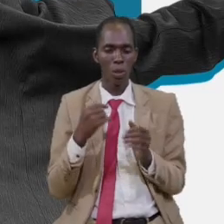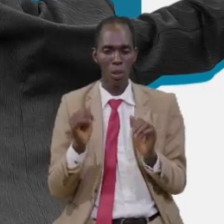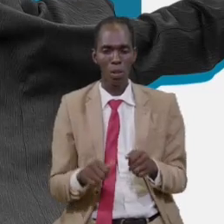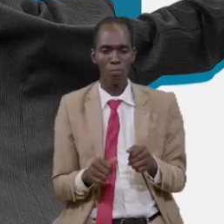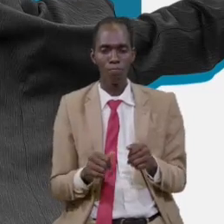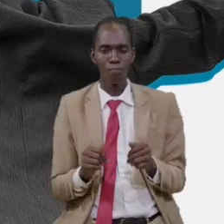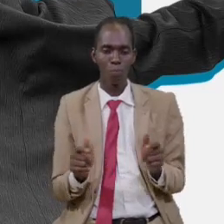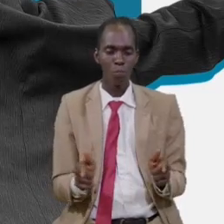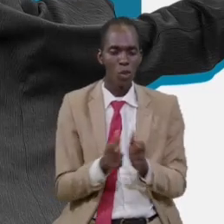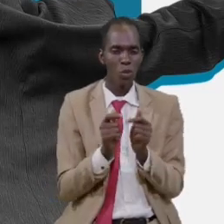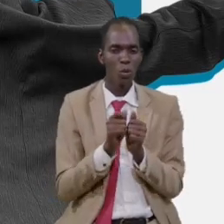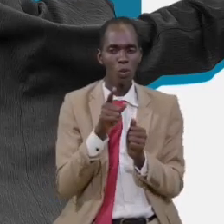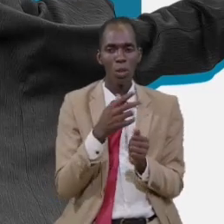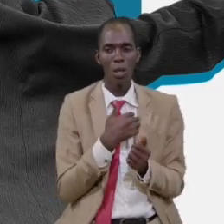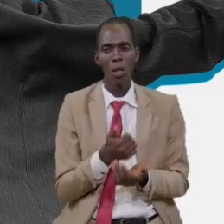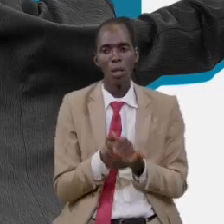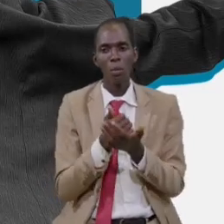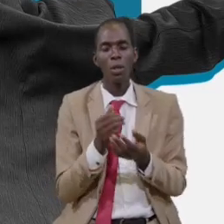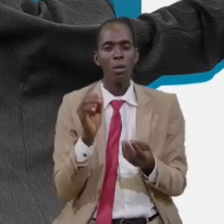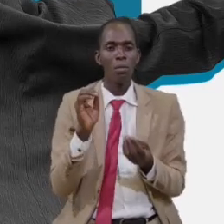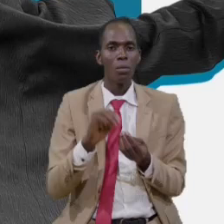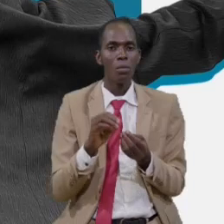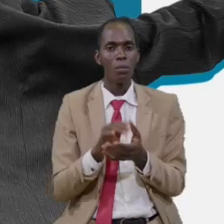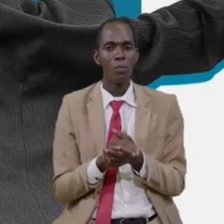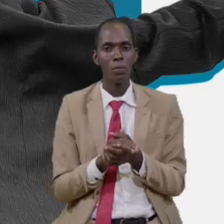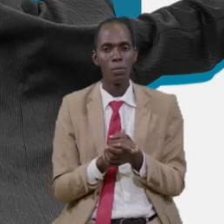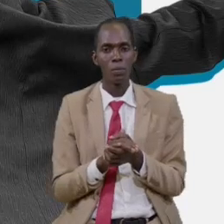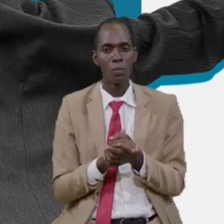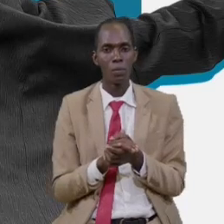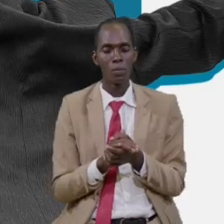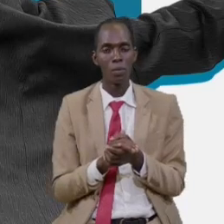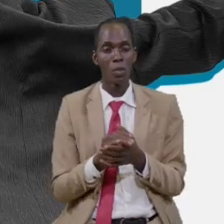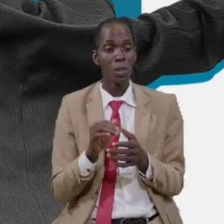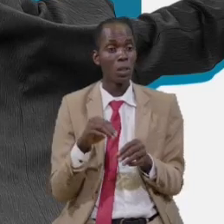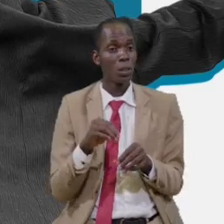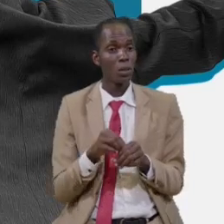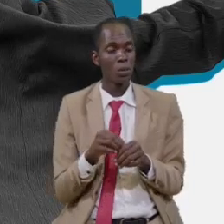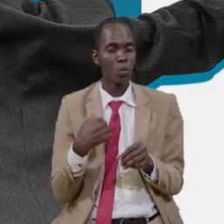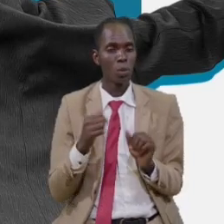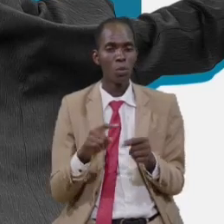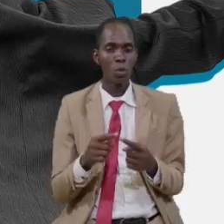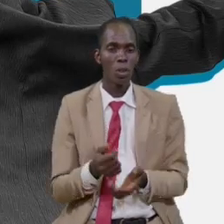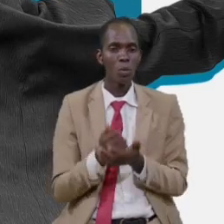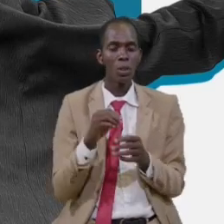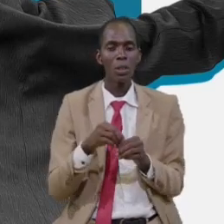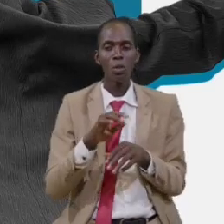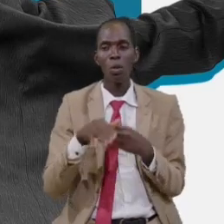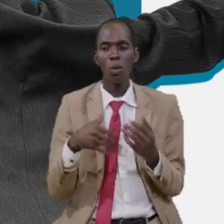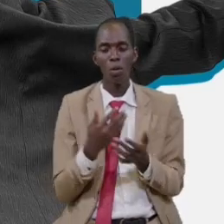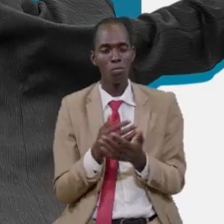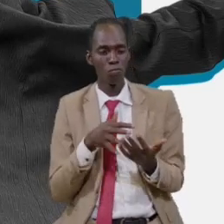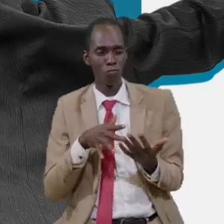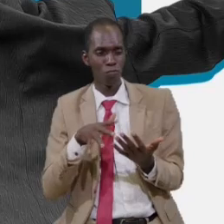you more in every area, spiritually, physically, and any area of your